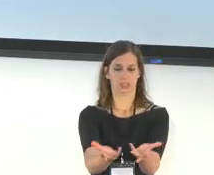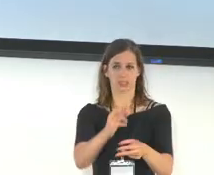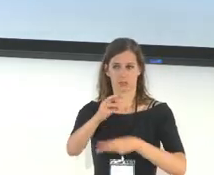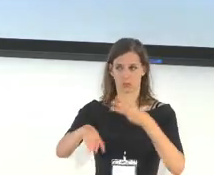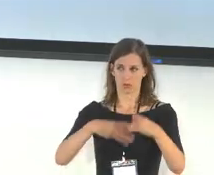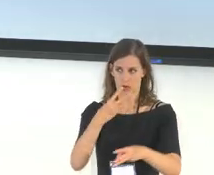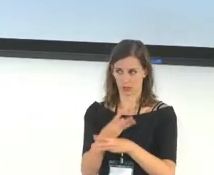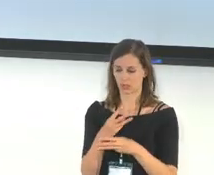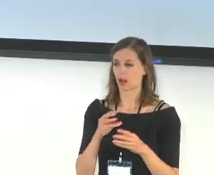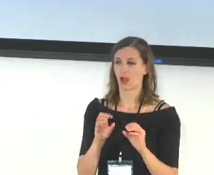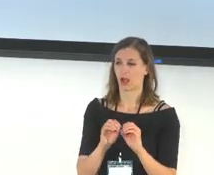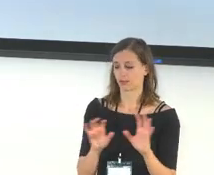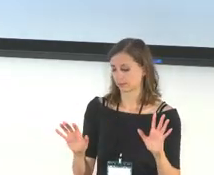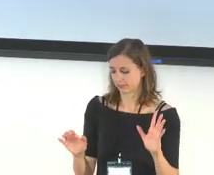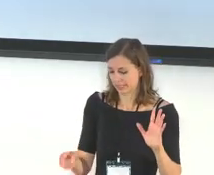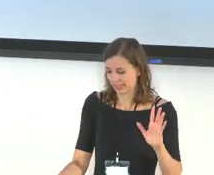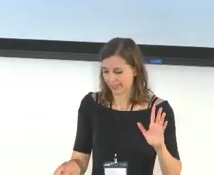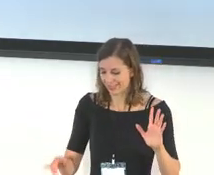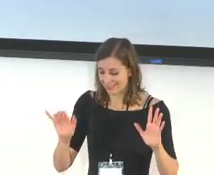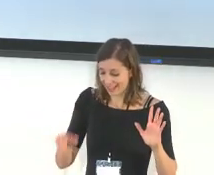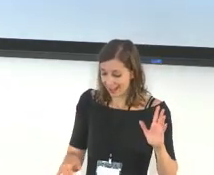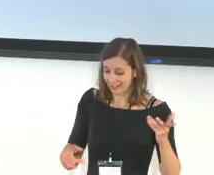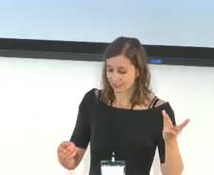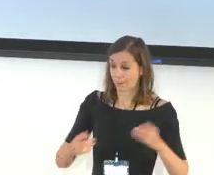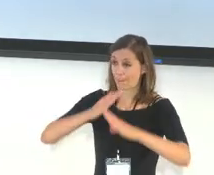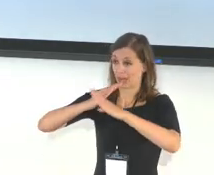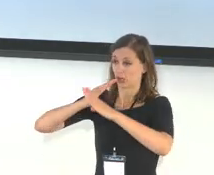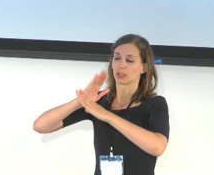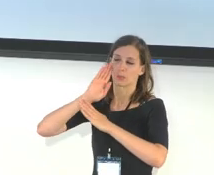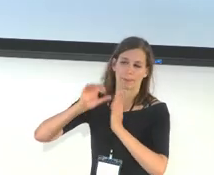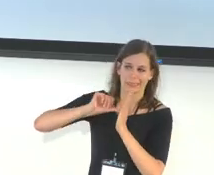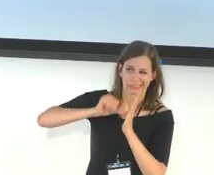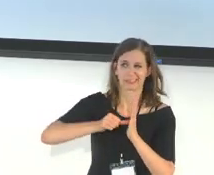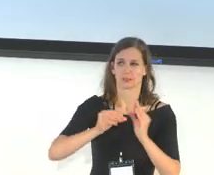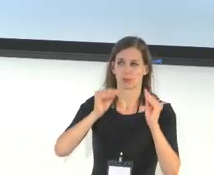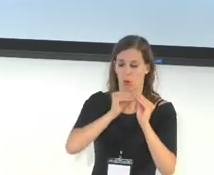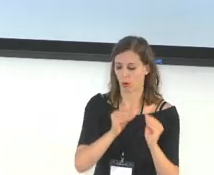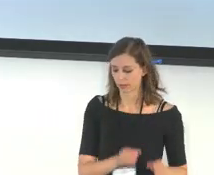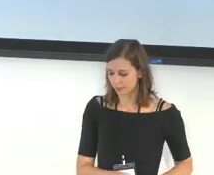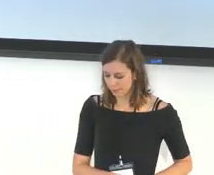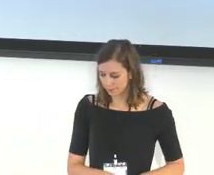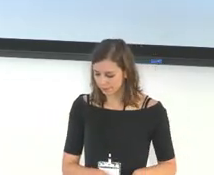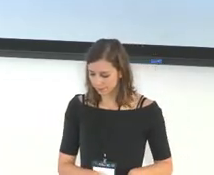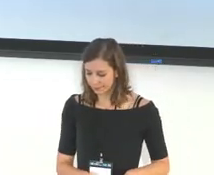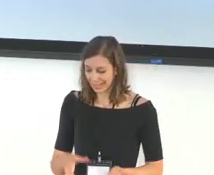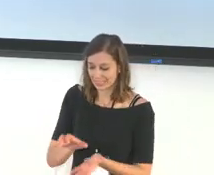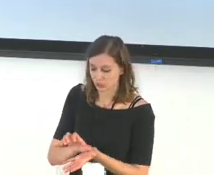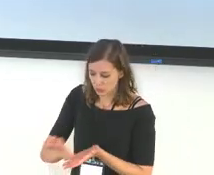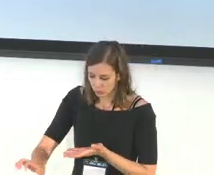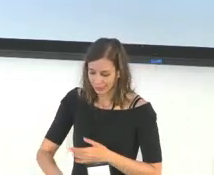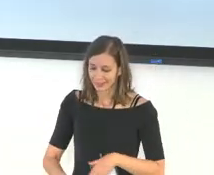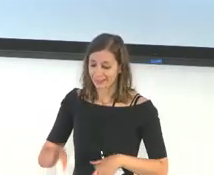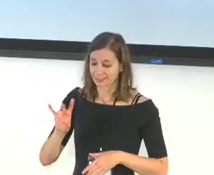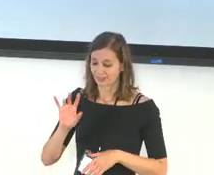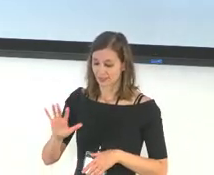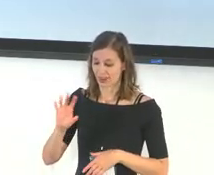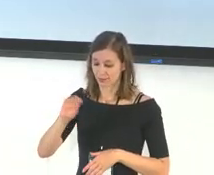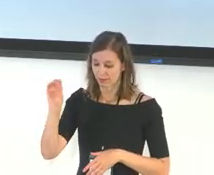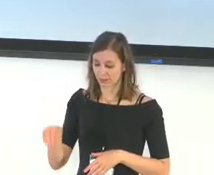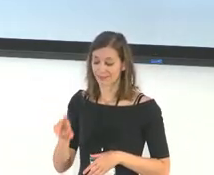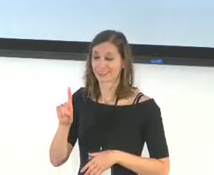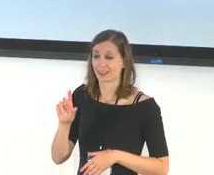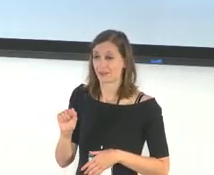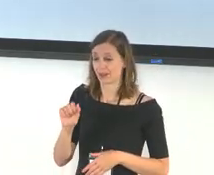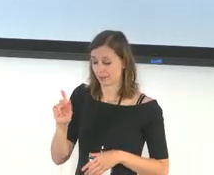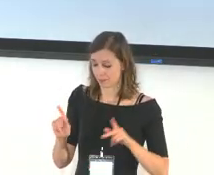spaces. Then we've also got exclusion. So 75% of people and their families have walked away from a business because of poor